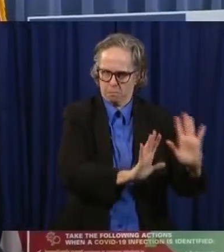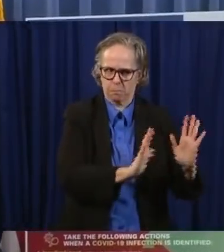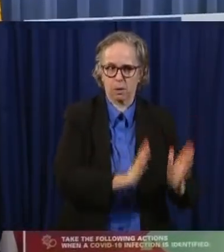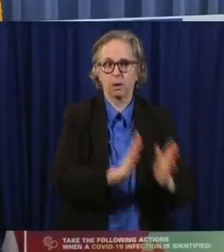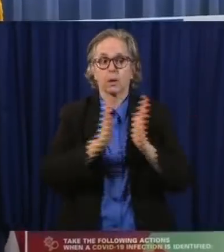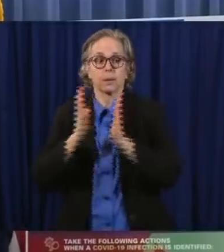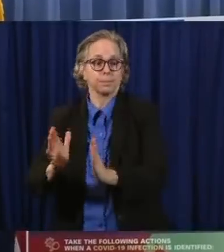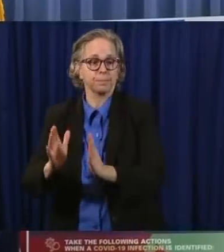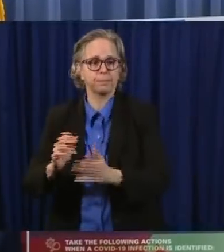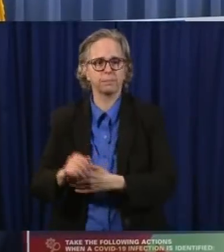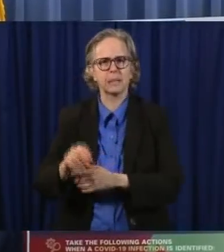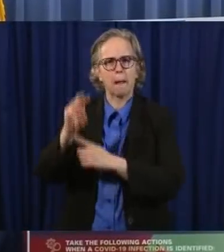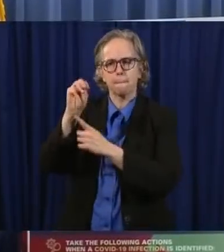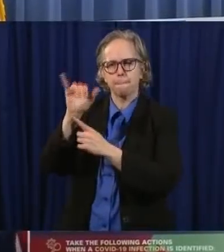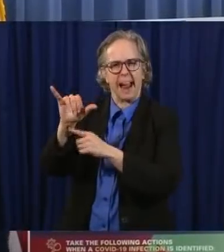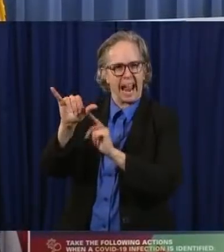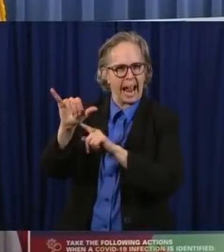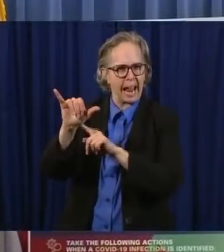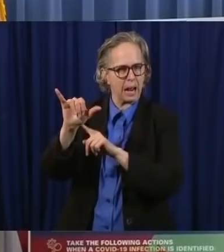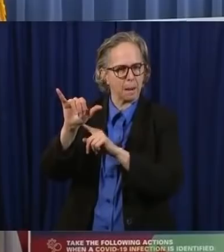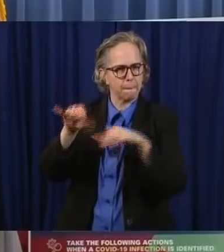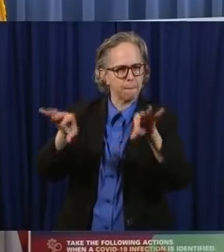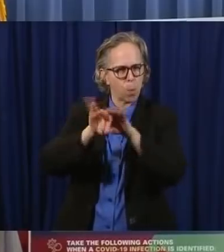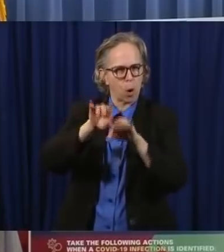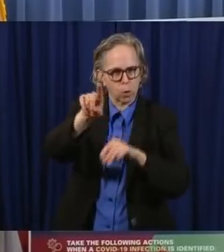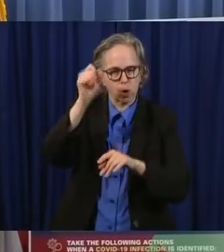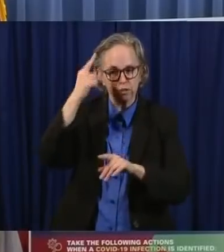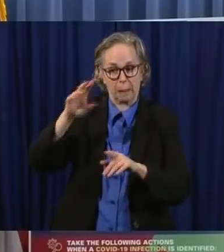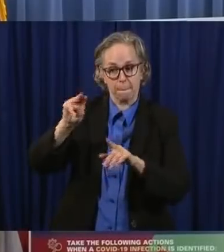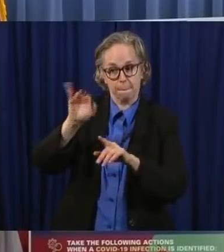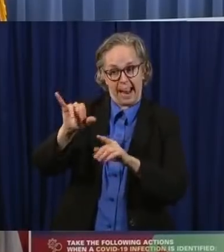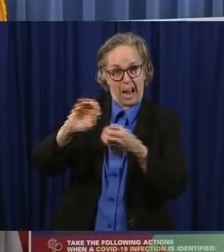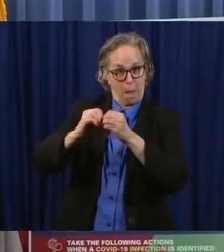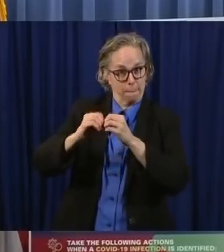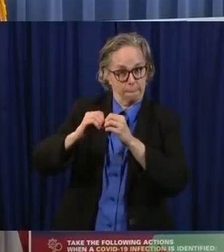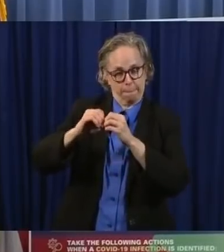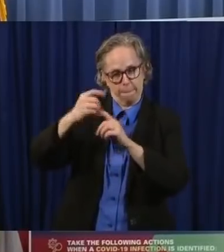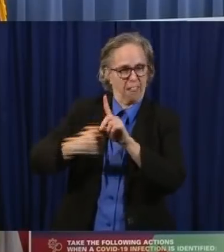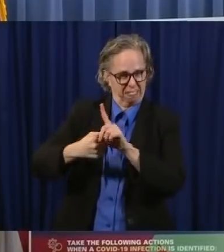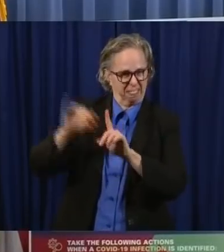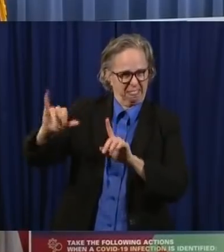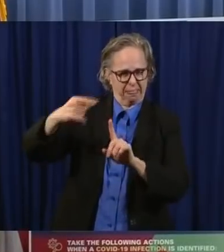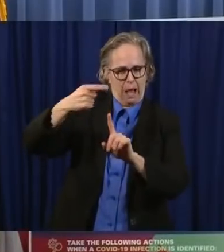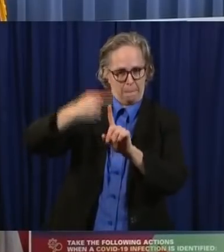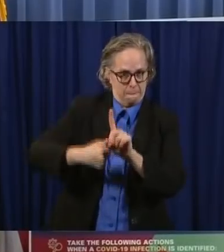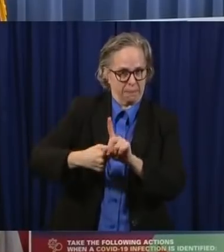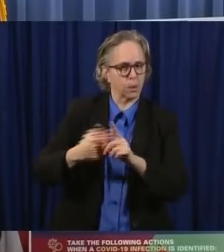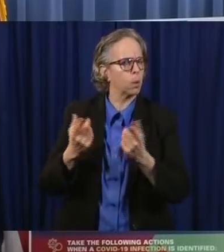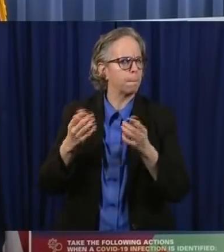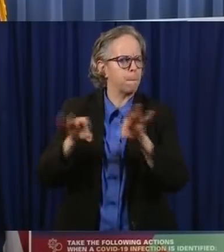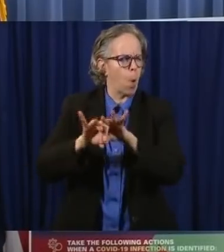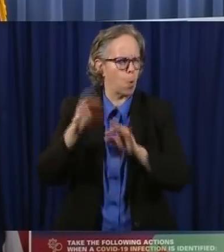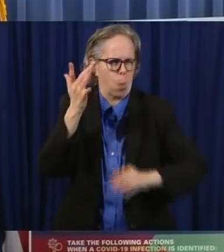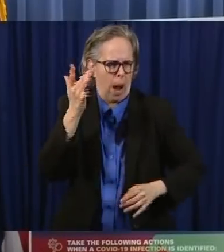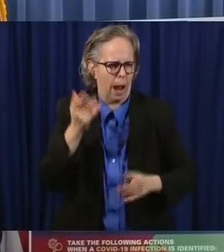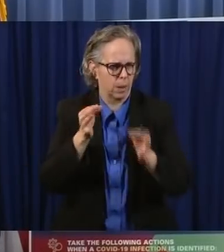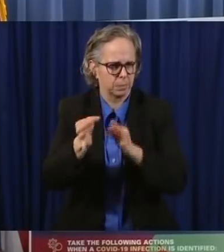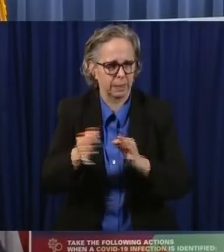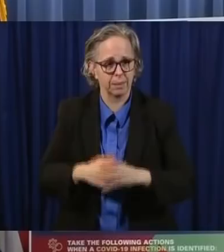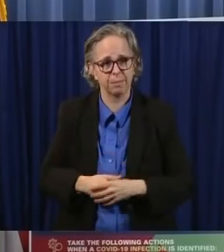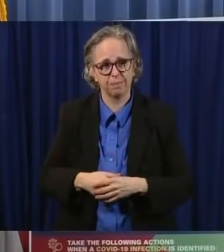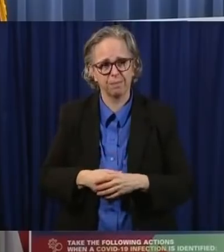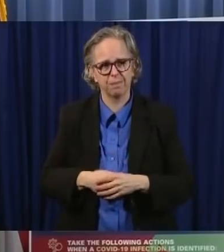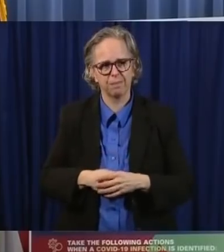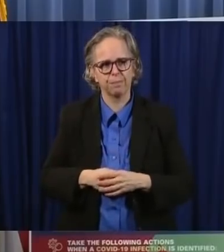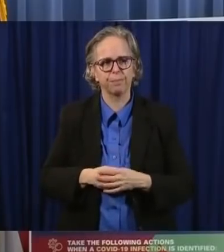a crucial month. We needed to fight this virus 2 additional things,